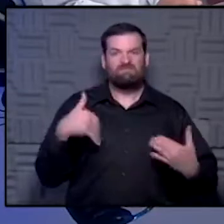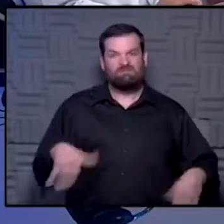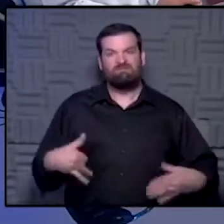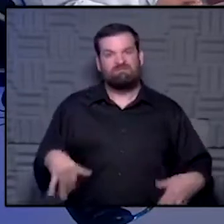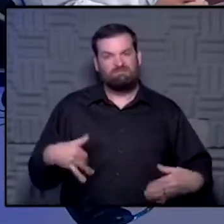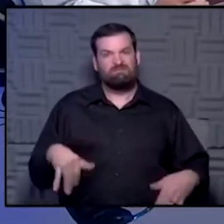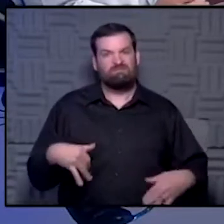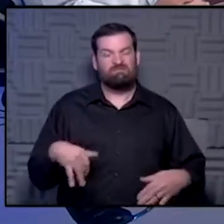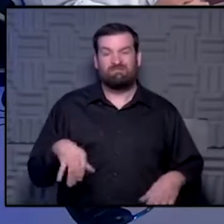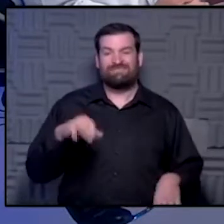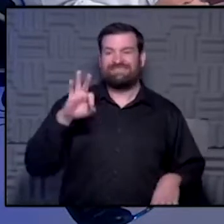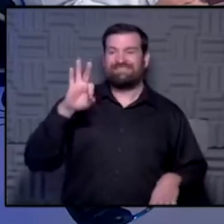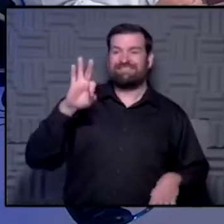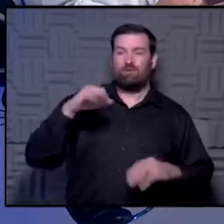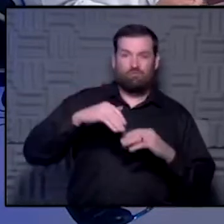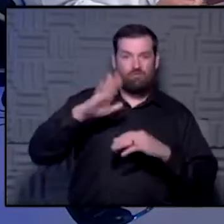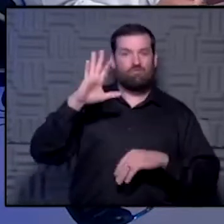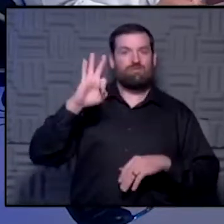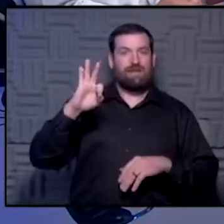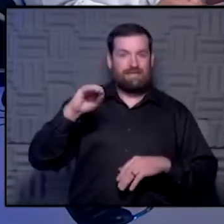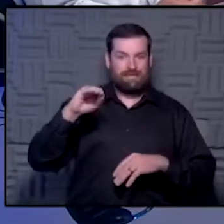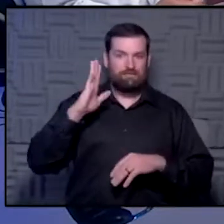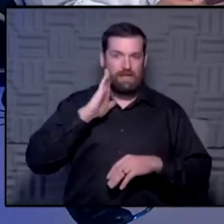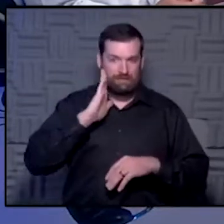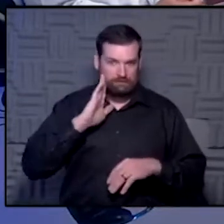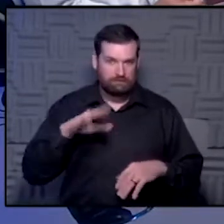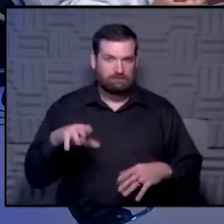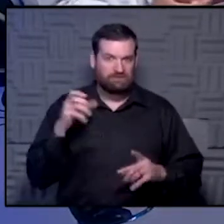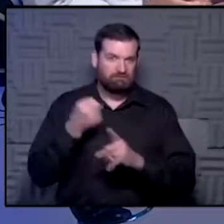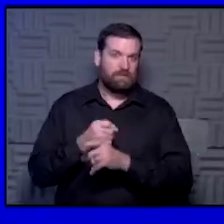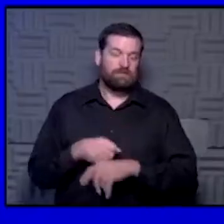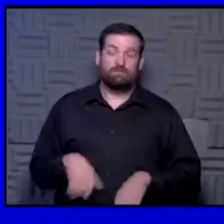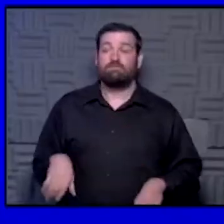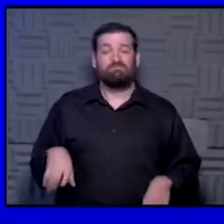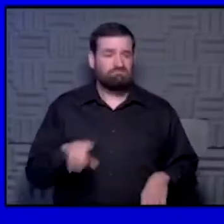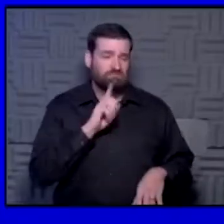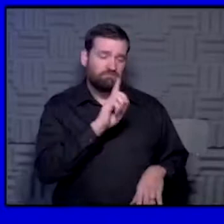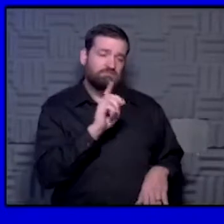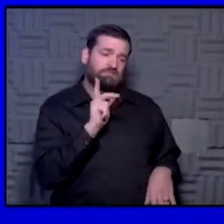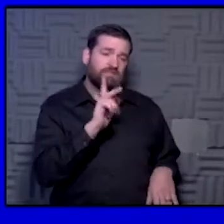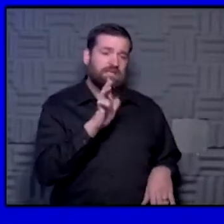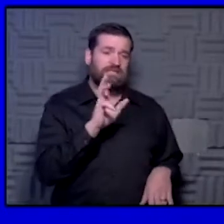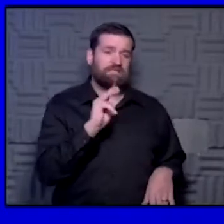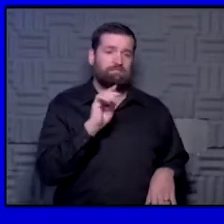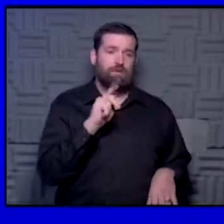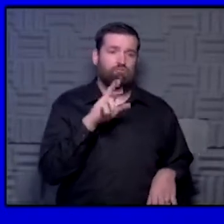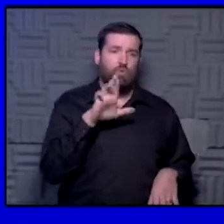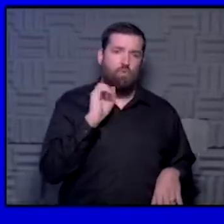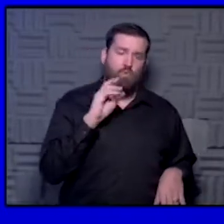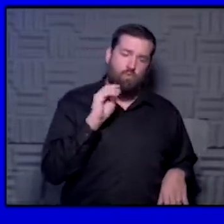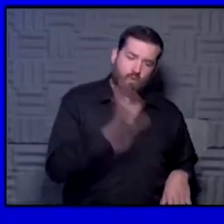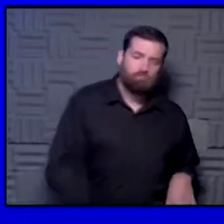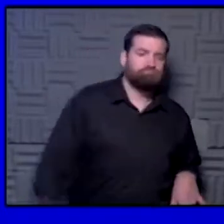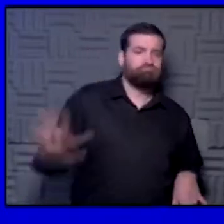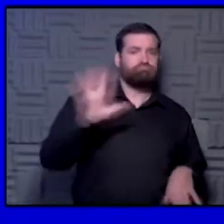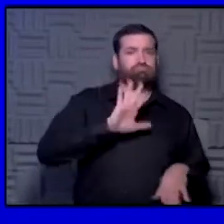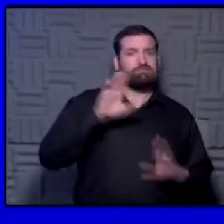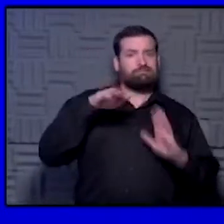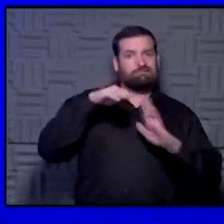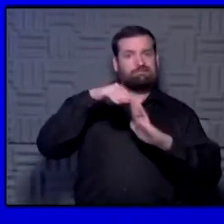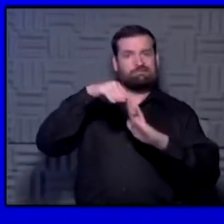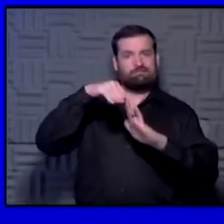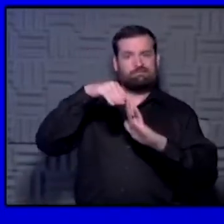by COVID. That's like 90-plus beds. Yeah, absolutely. And we were really doing good in the KC metro area in general as far as downtrend